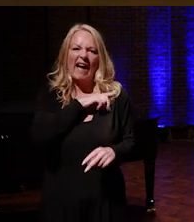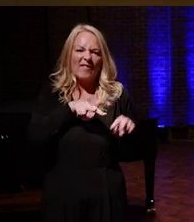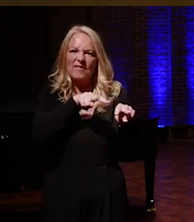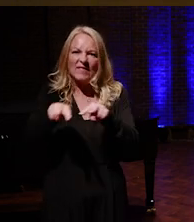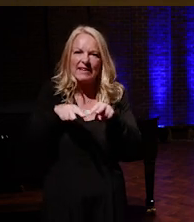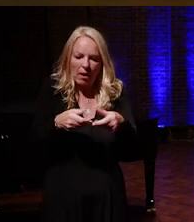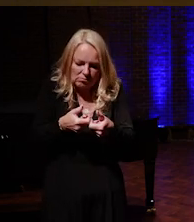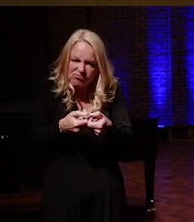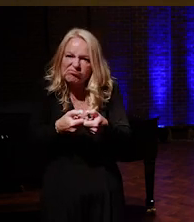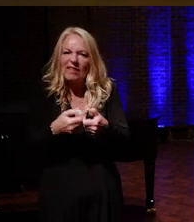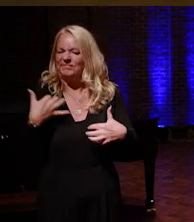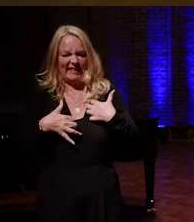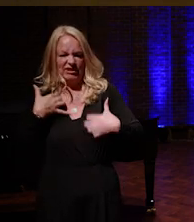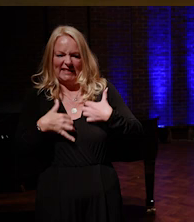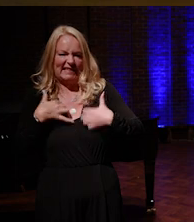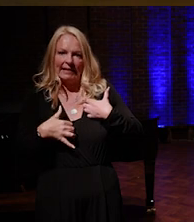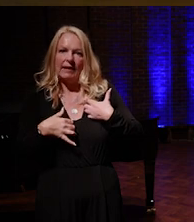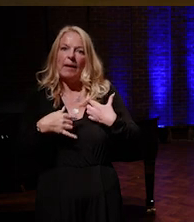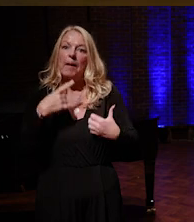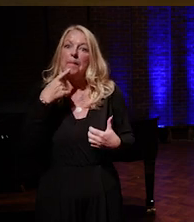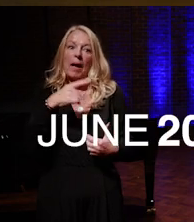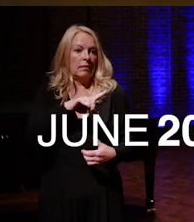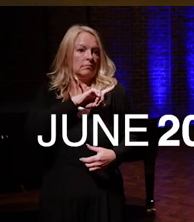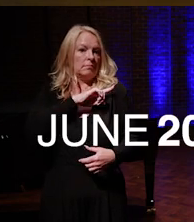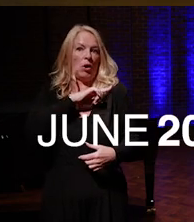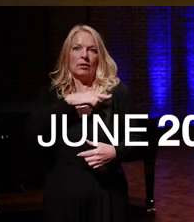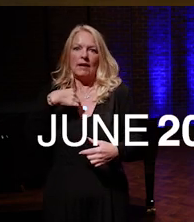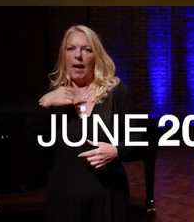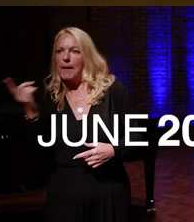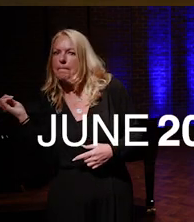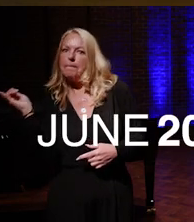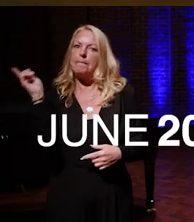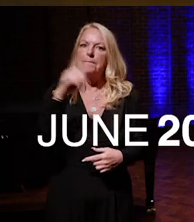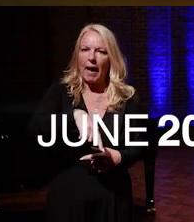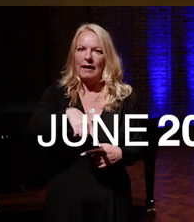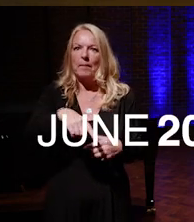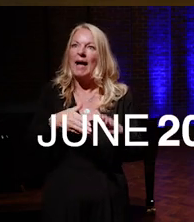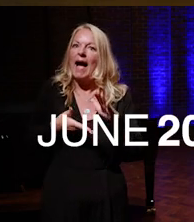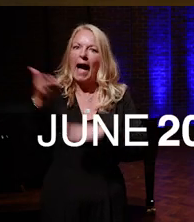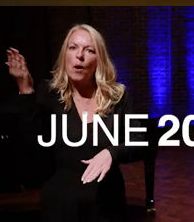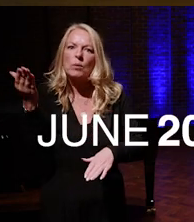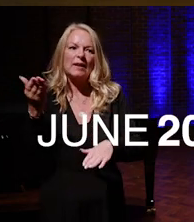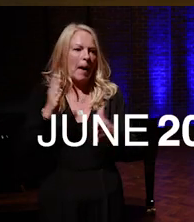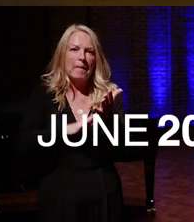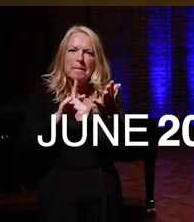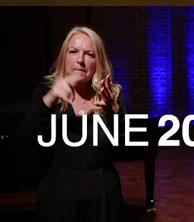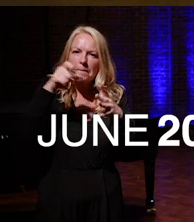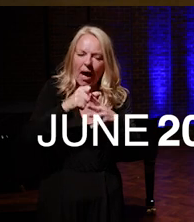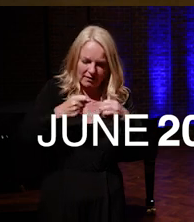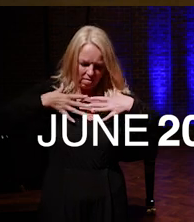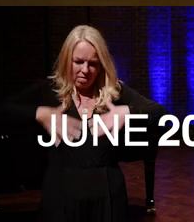expensive video games. But the cost of having a child like me is that I'd often come back absolutely covered in mud,